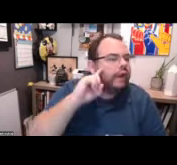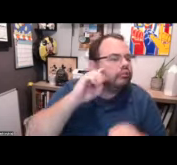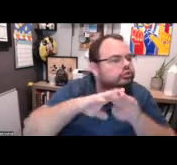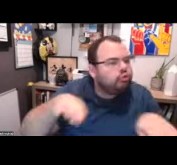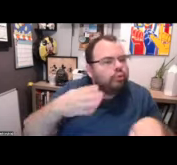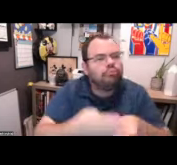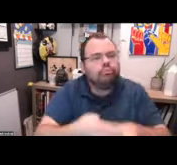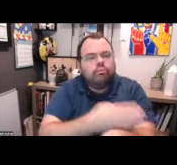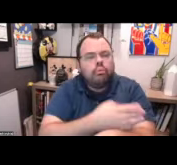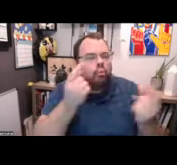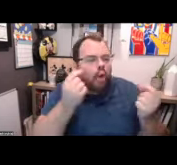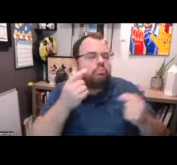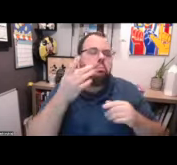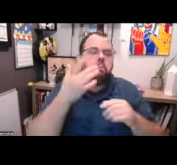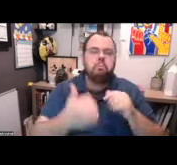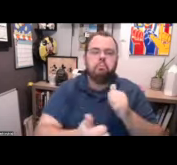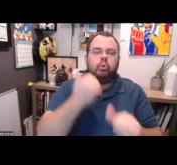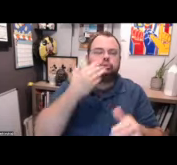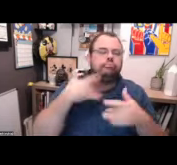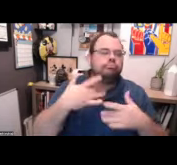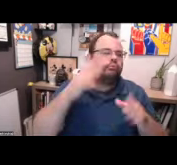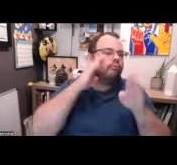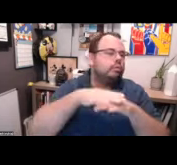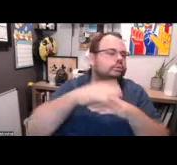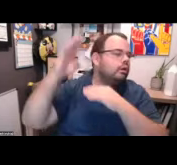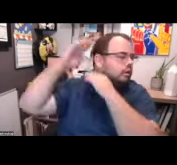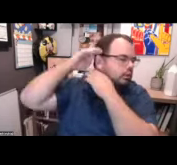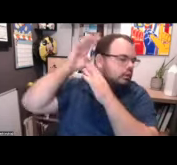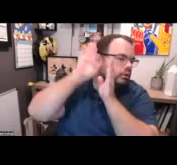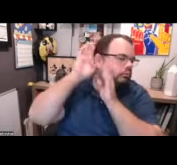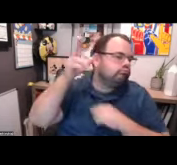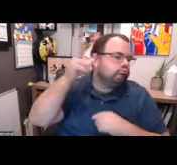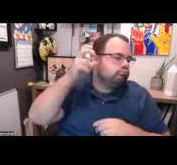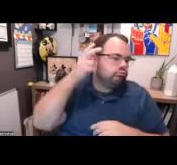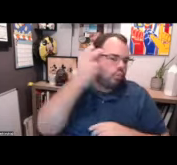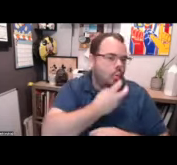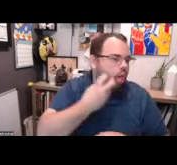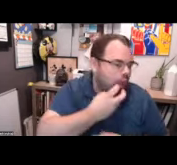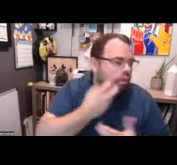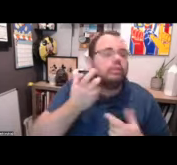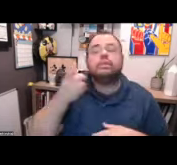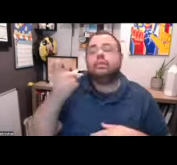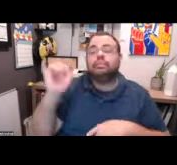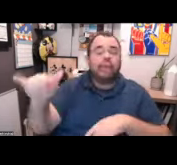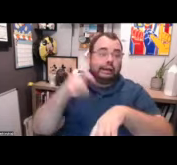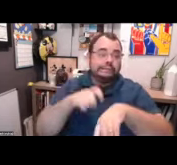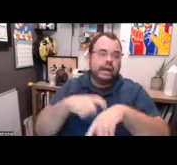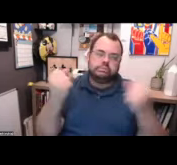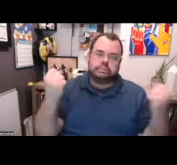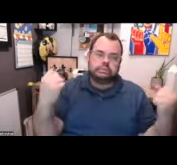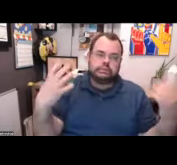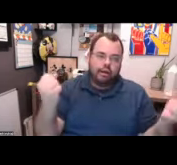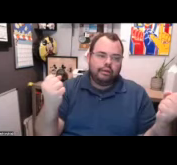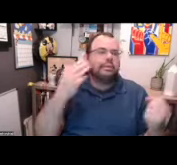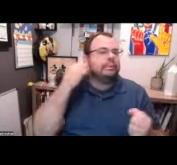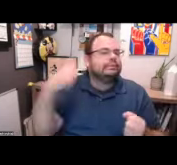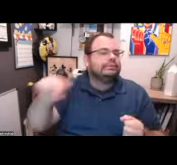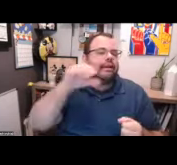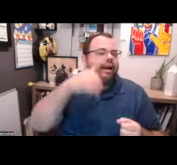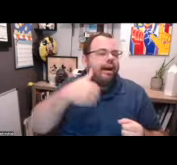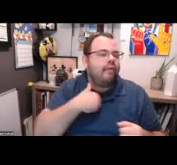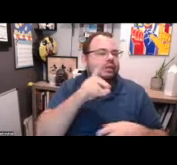those hospitals are. So it's really a school based on like a medical perspective. They only look at the ear. They want to see how can we